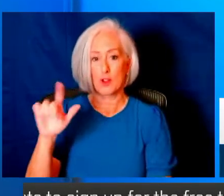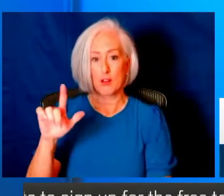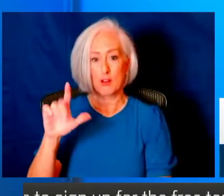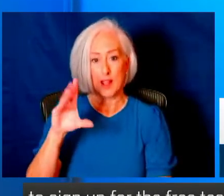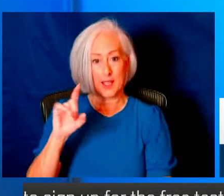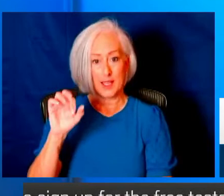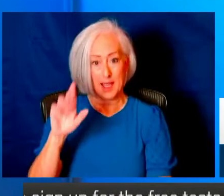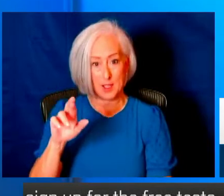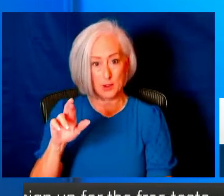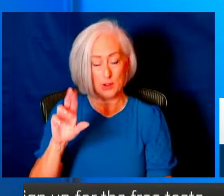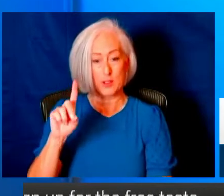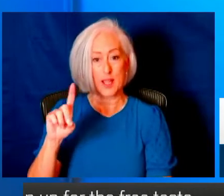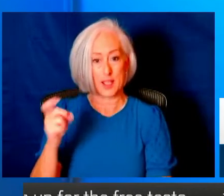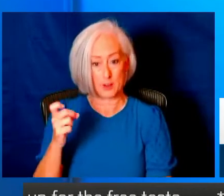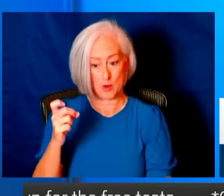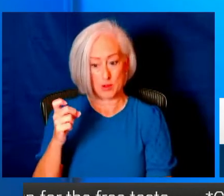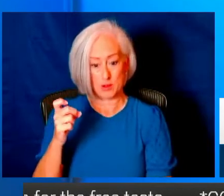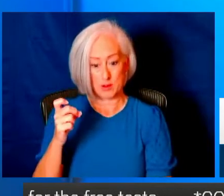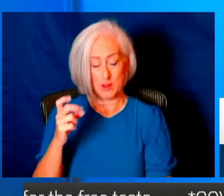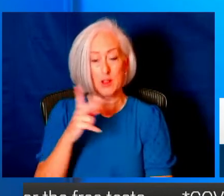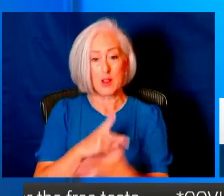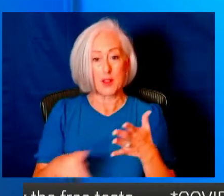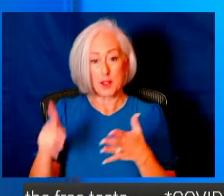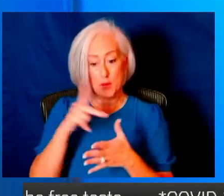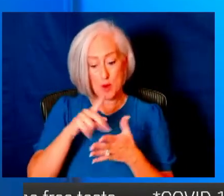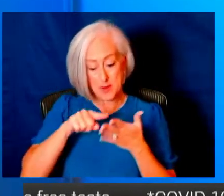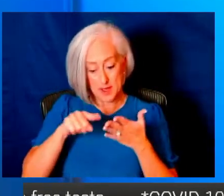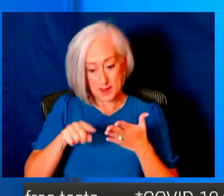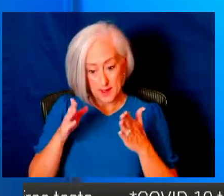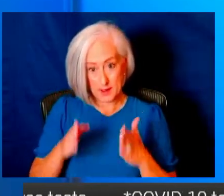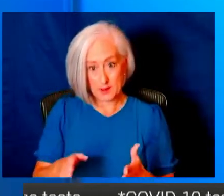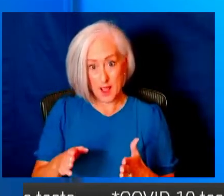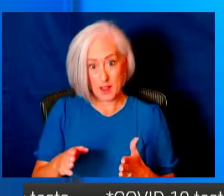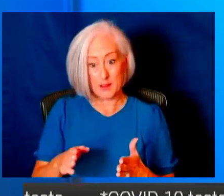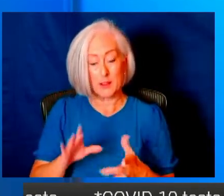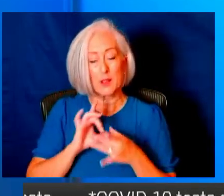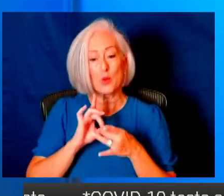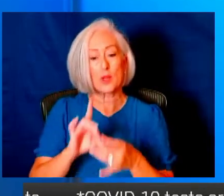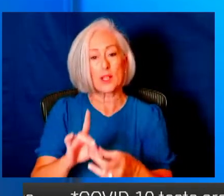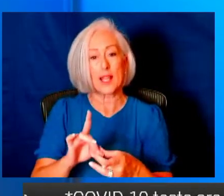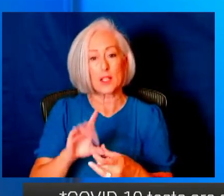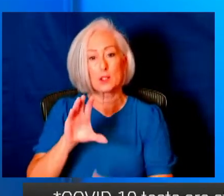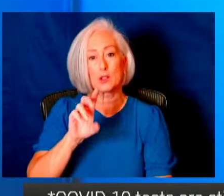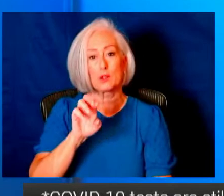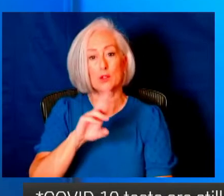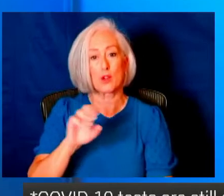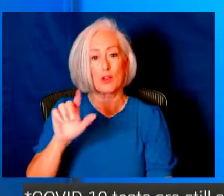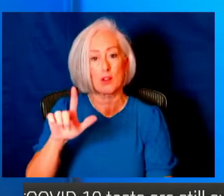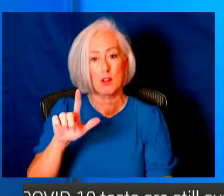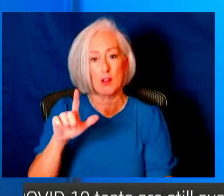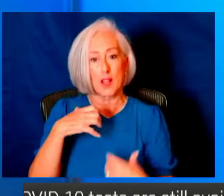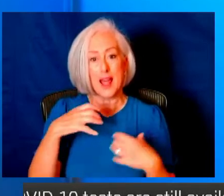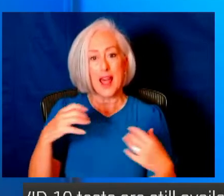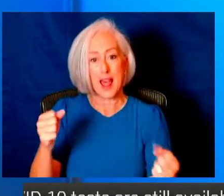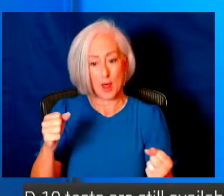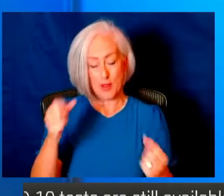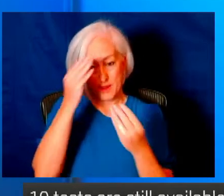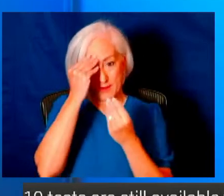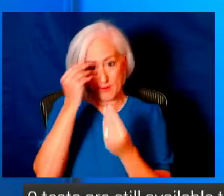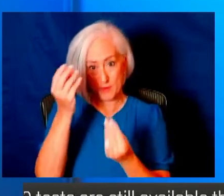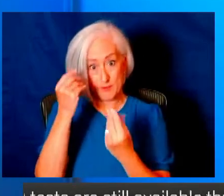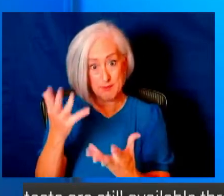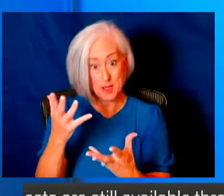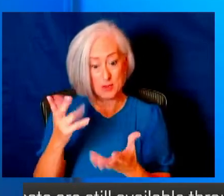investigator found that some of that has to do with cervical health literacy. And so we operationalized cervical health literacy as